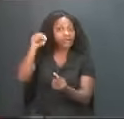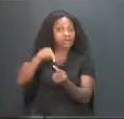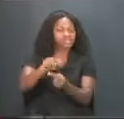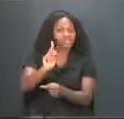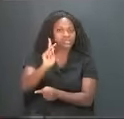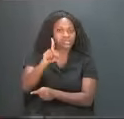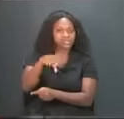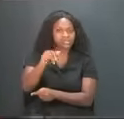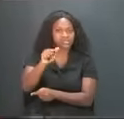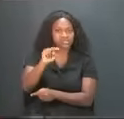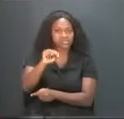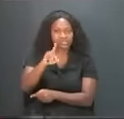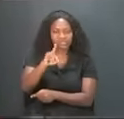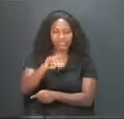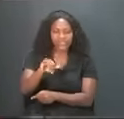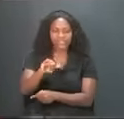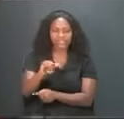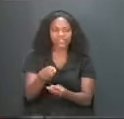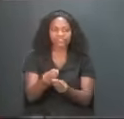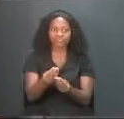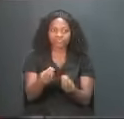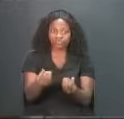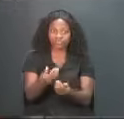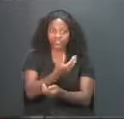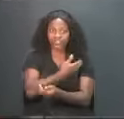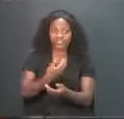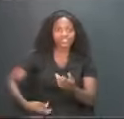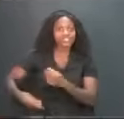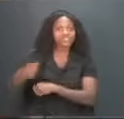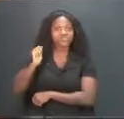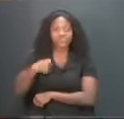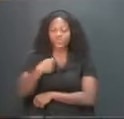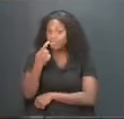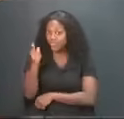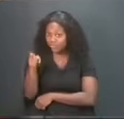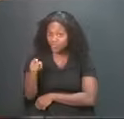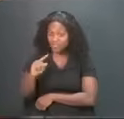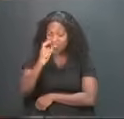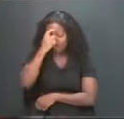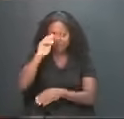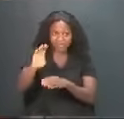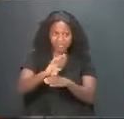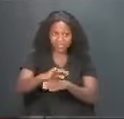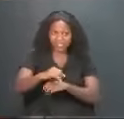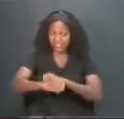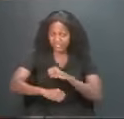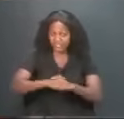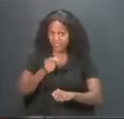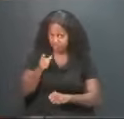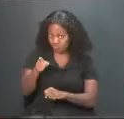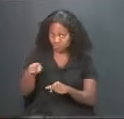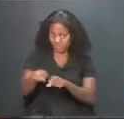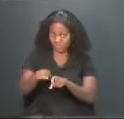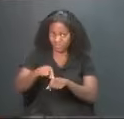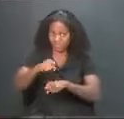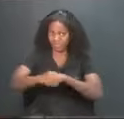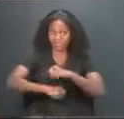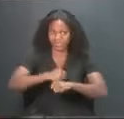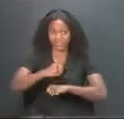are telling you this. Chief, we'll get it. Government business will suffer, and you are going to suffer.